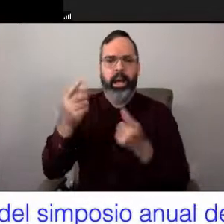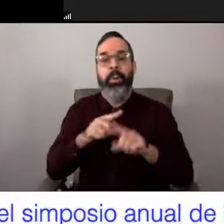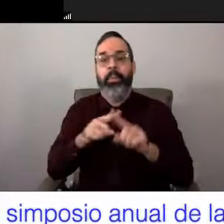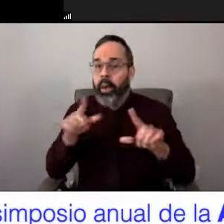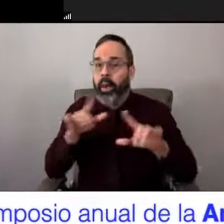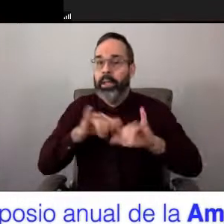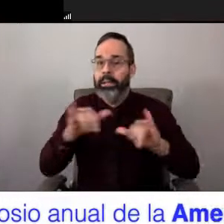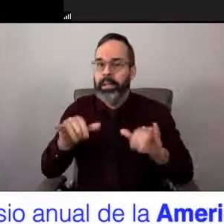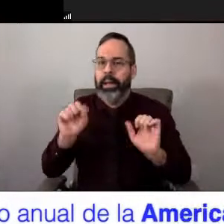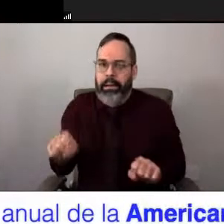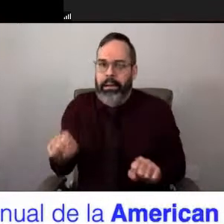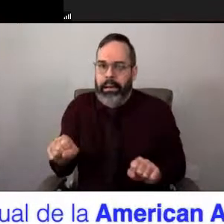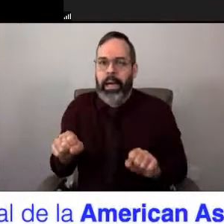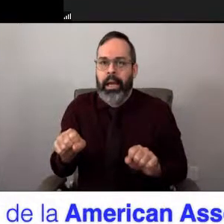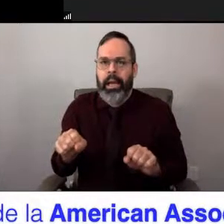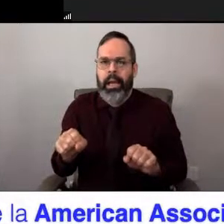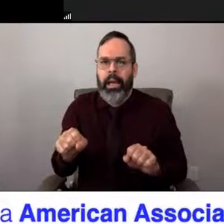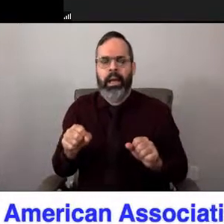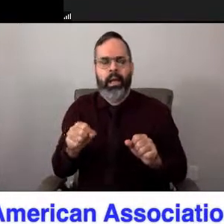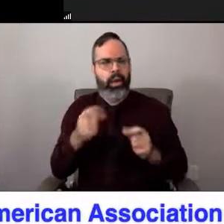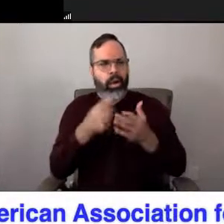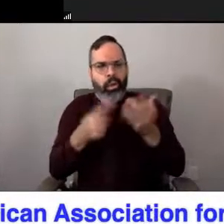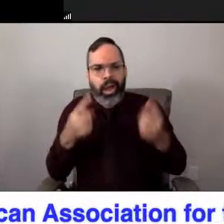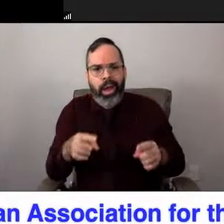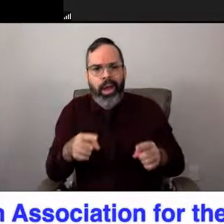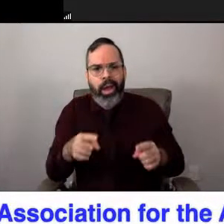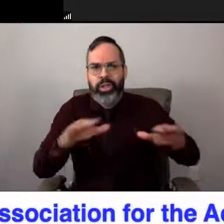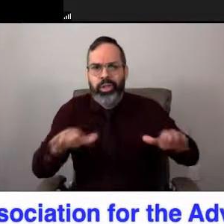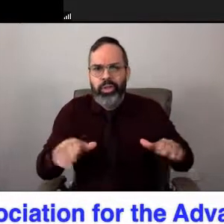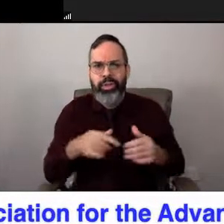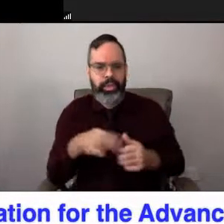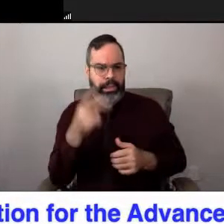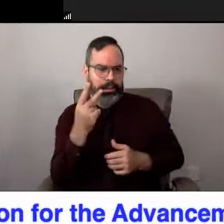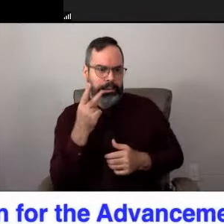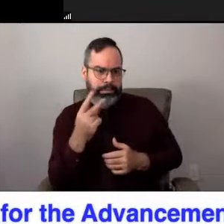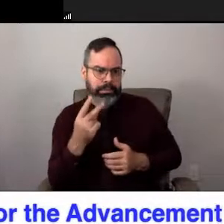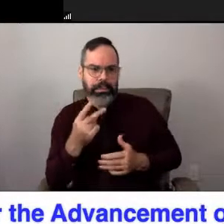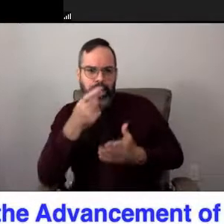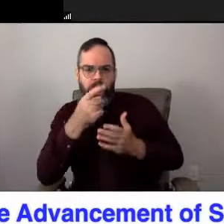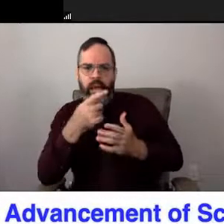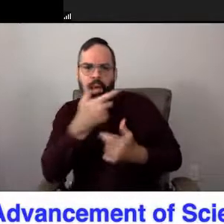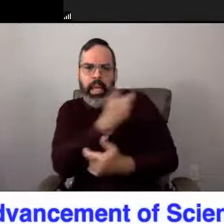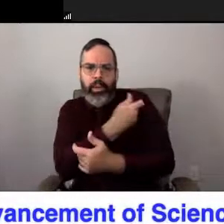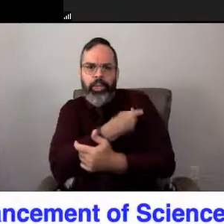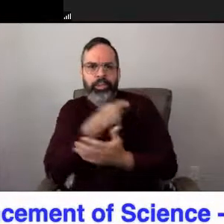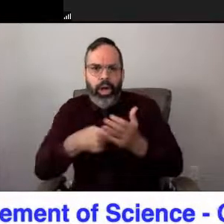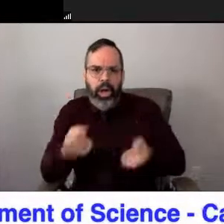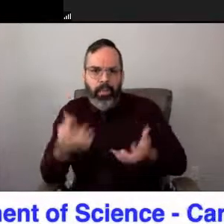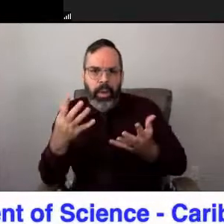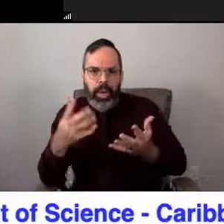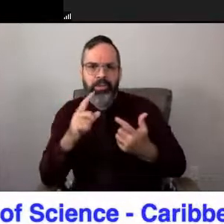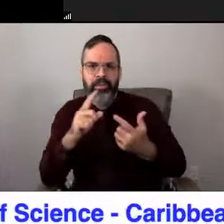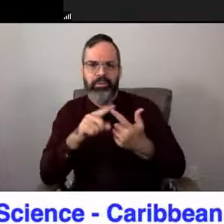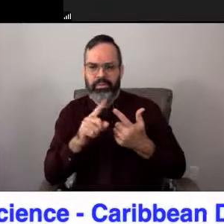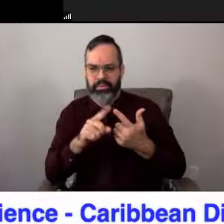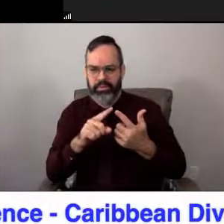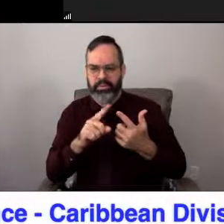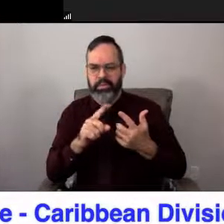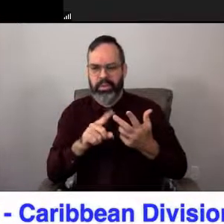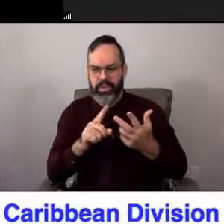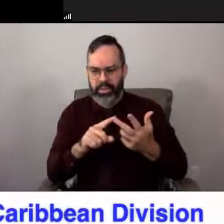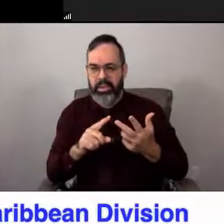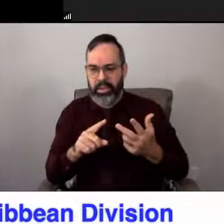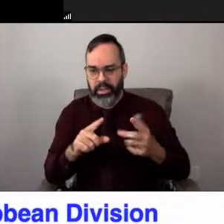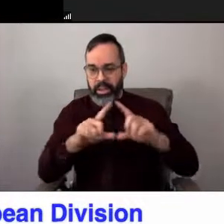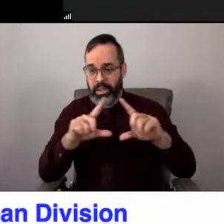inquire what is happening with the children. Let's see the immunization cards. So maintaining the gains is something that we have